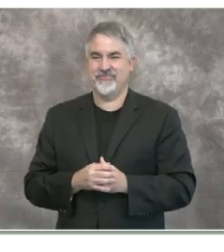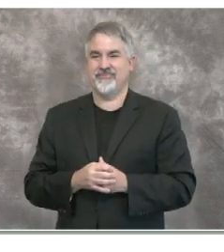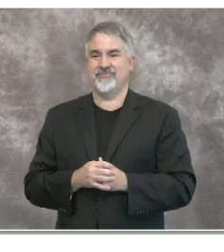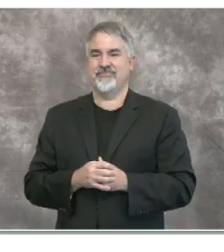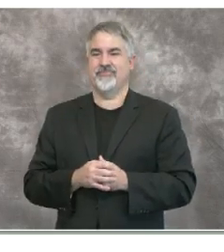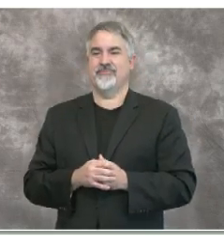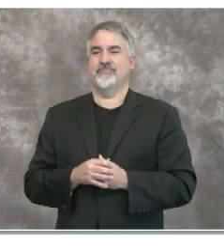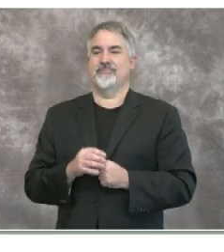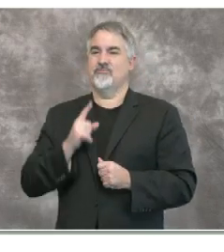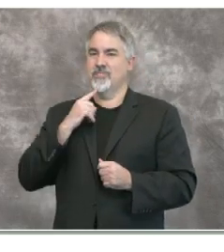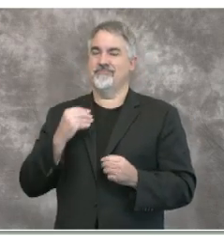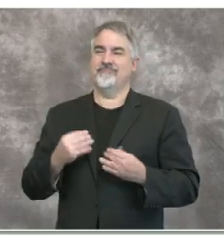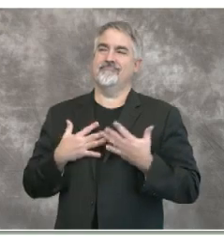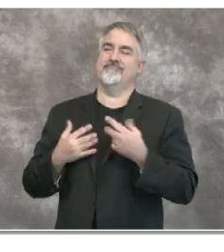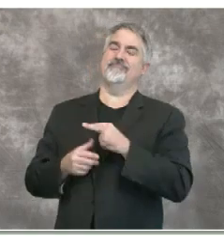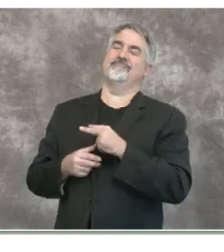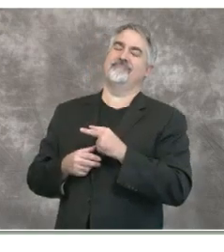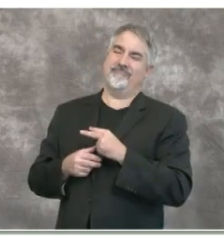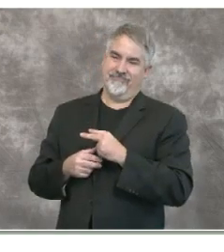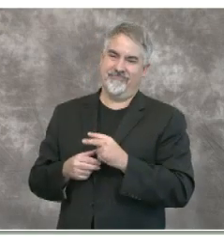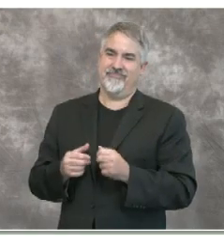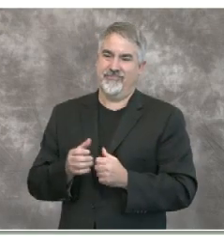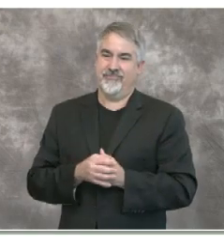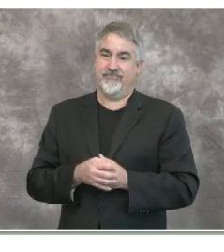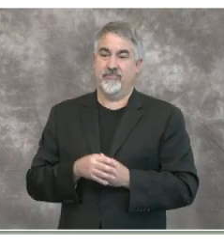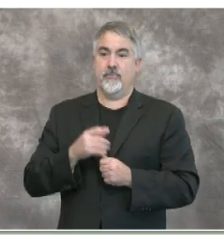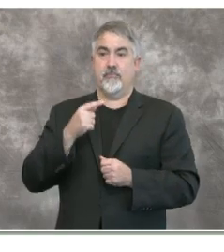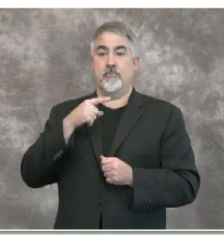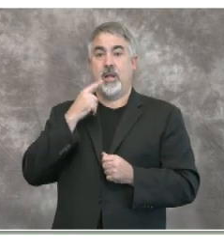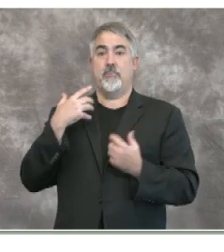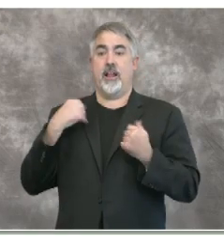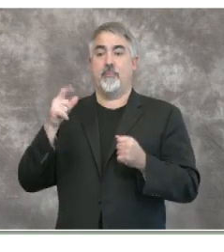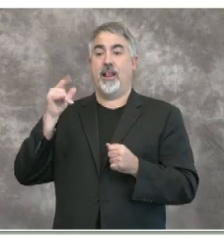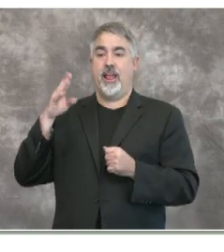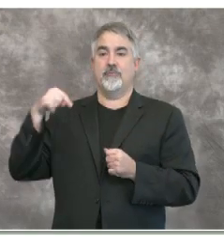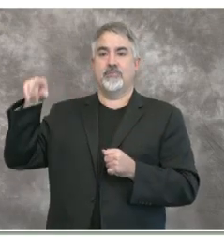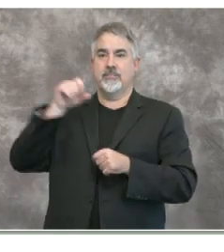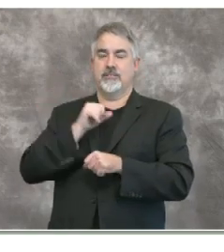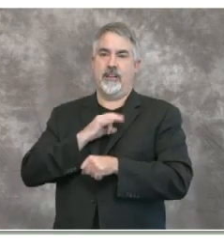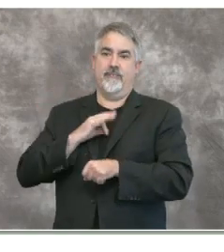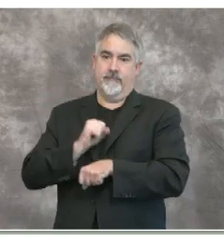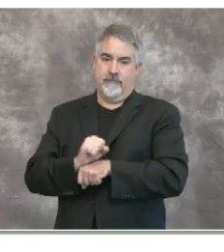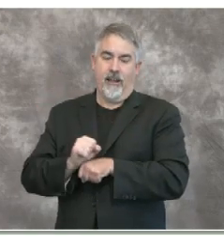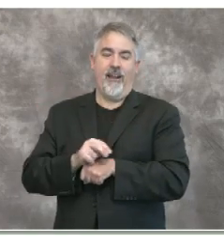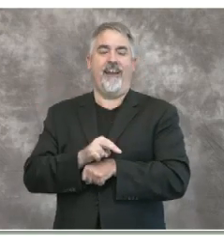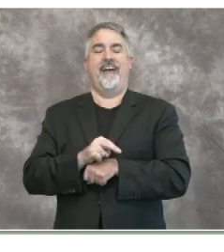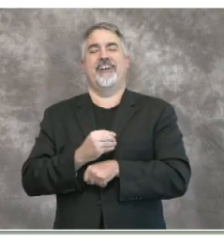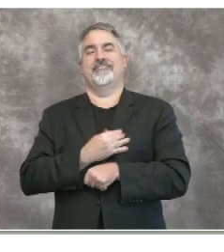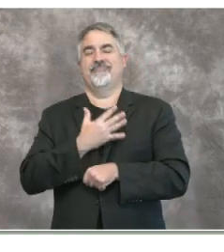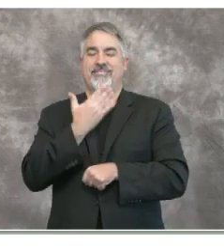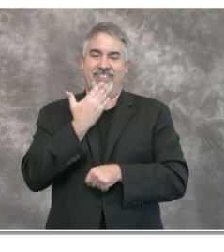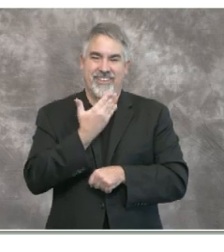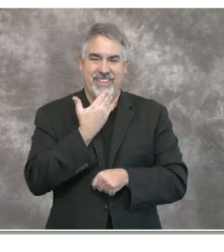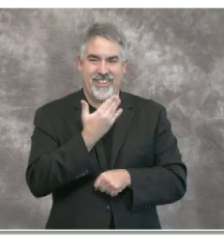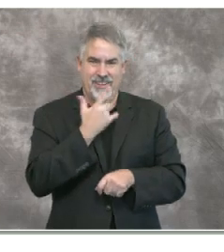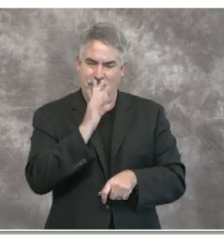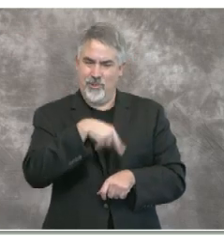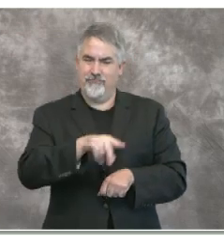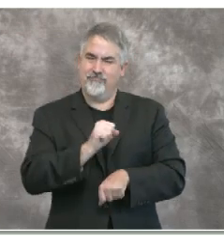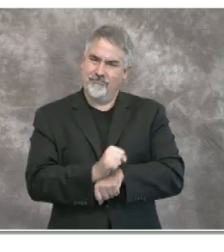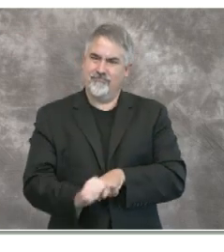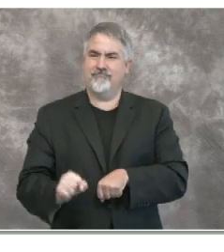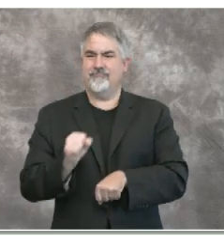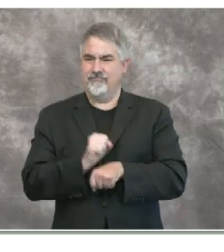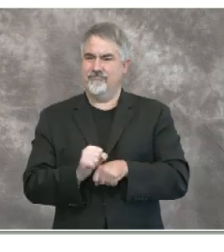much this was appreciated by our public health lab staff, who has worked very hard nonstop during this crisis. Since the